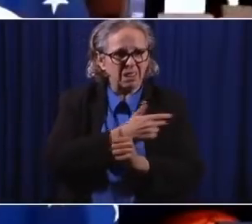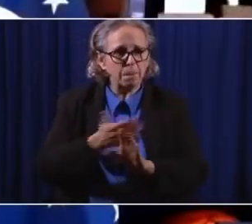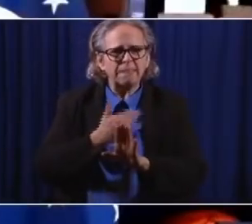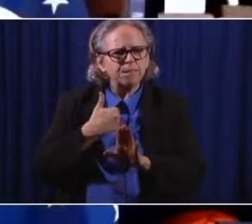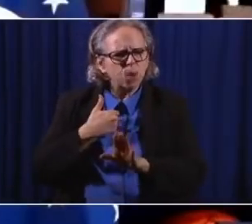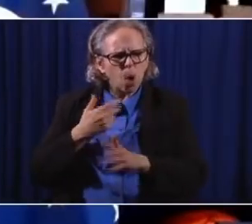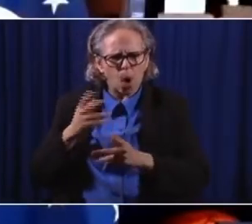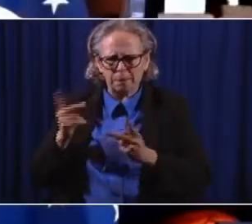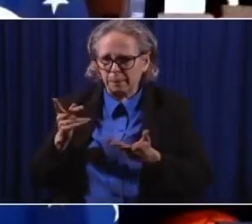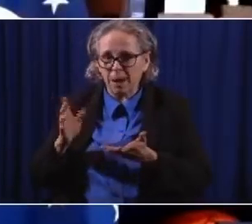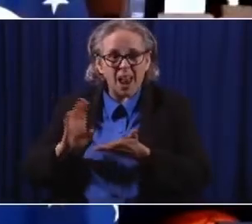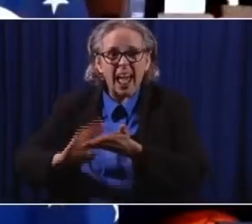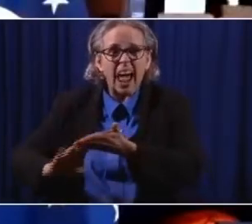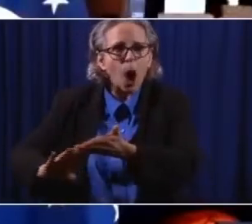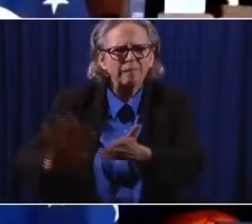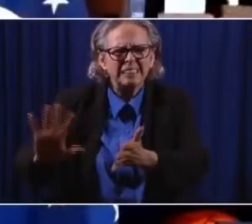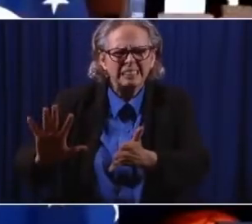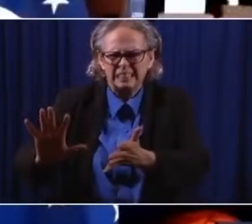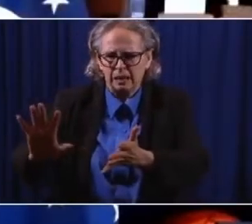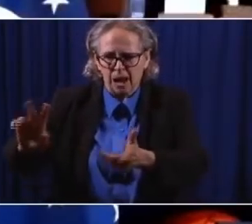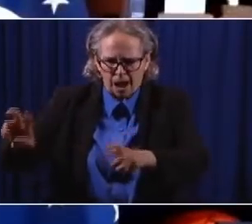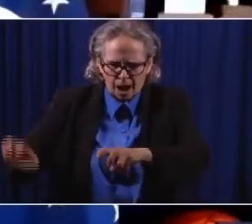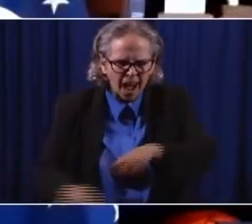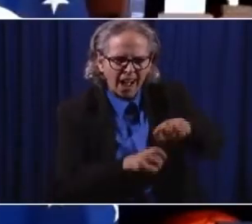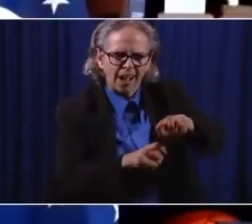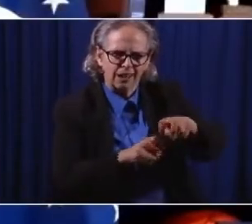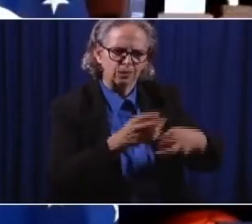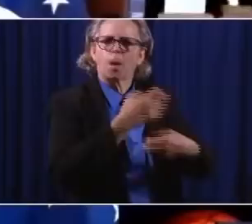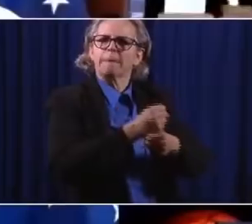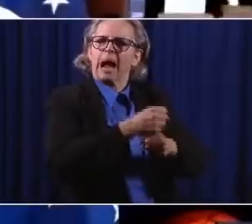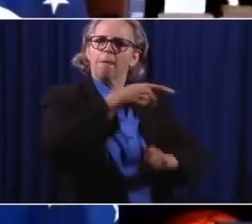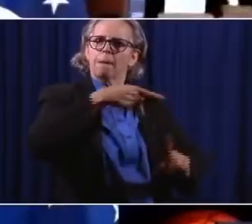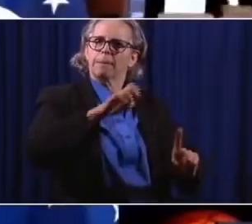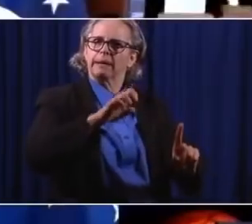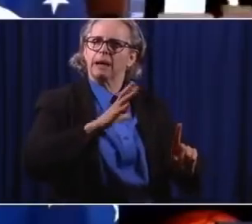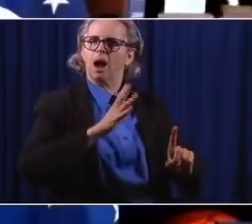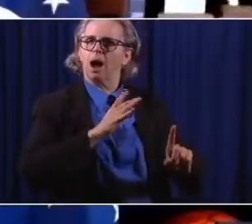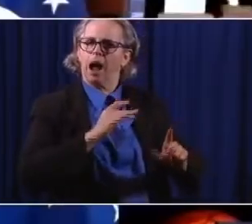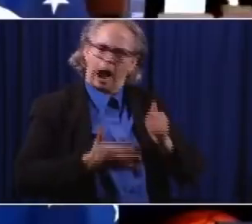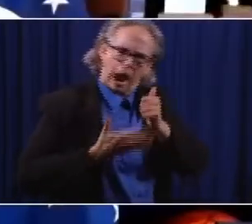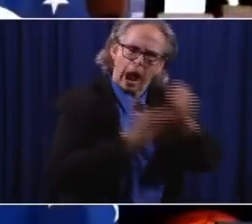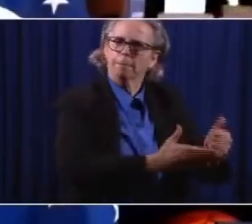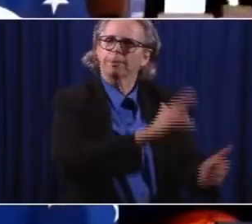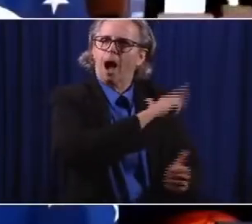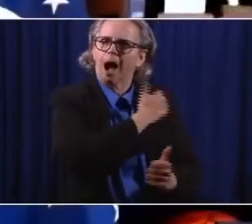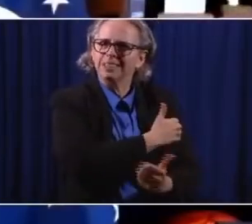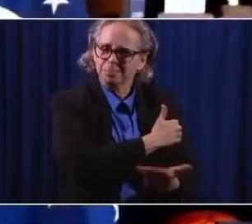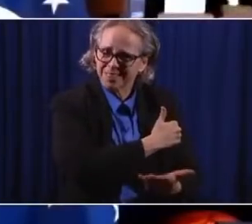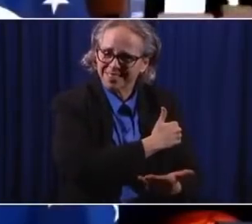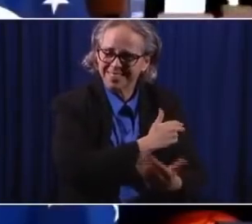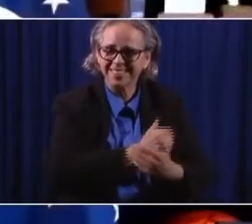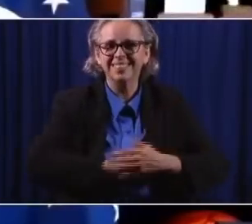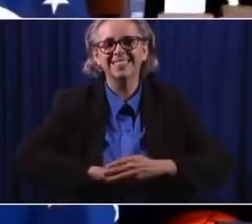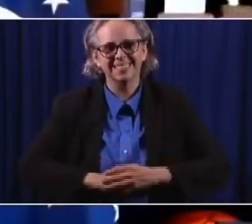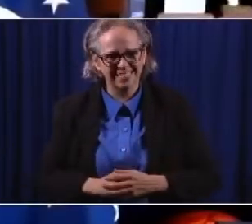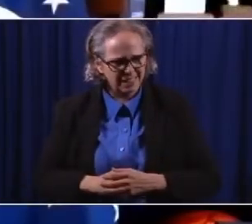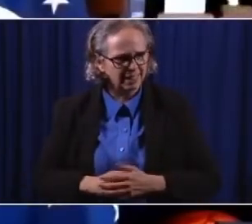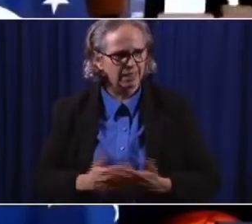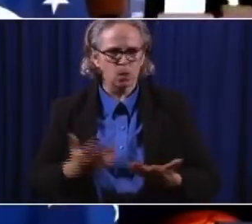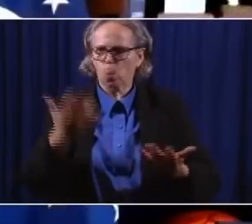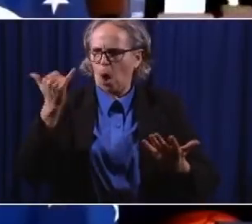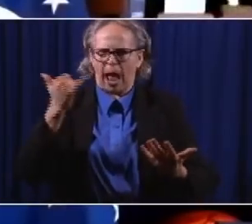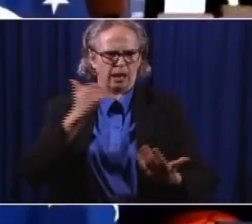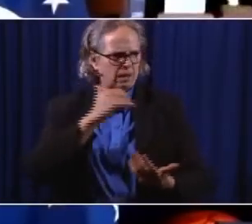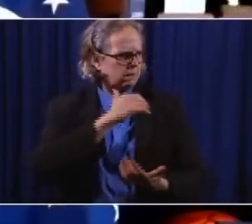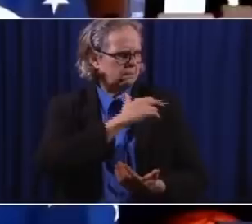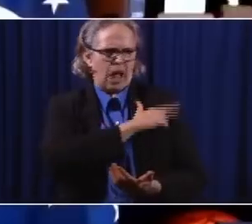come back and help and work overtime to help supply the PPE. And this is one example